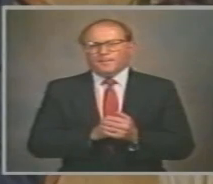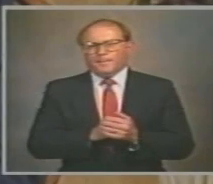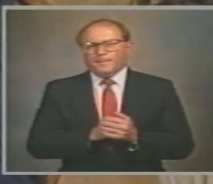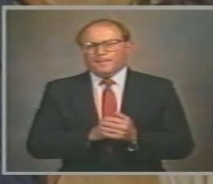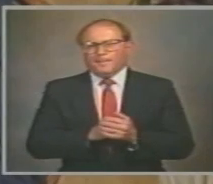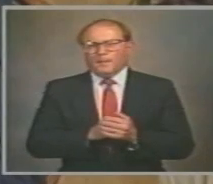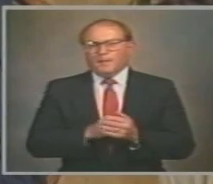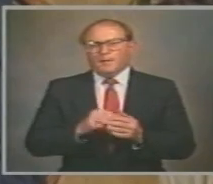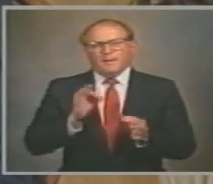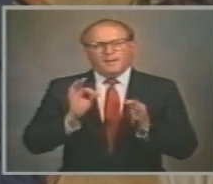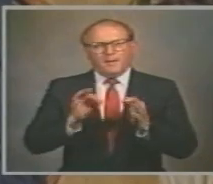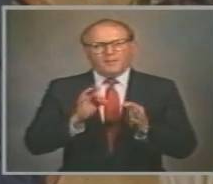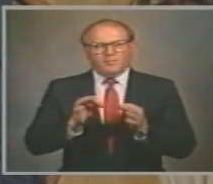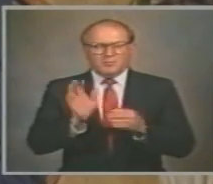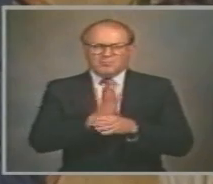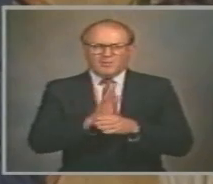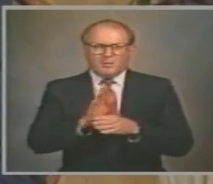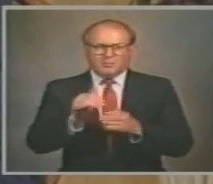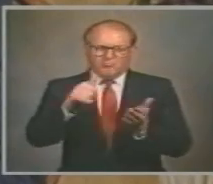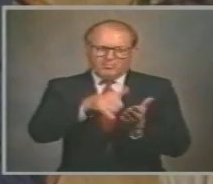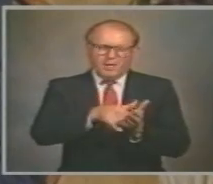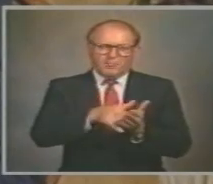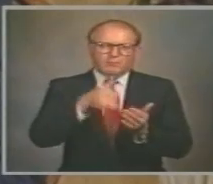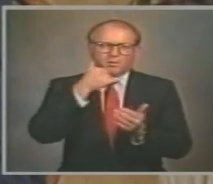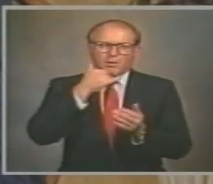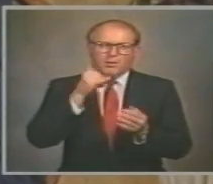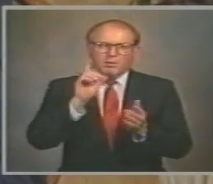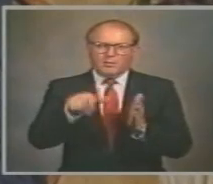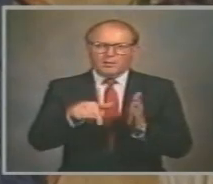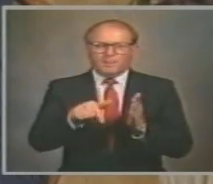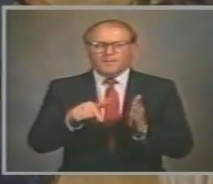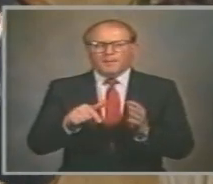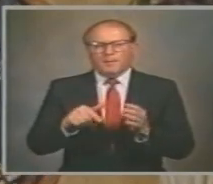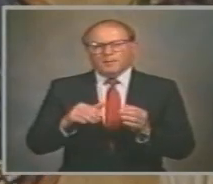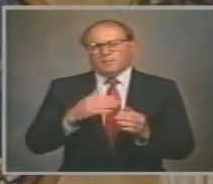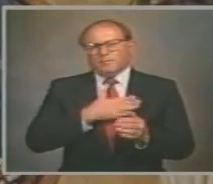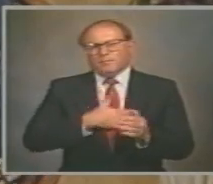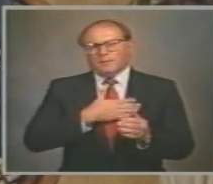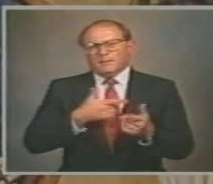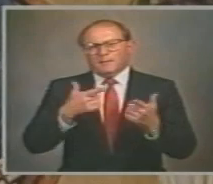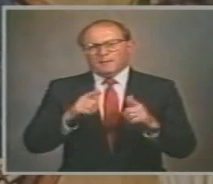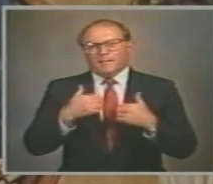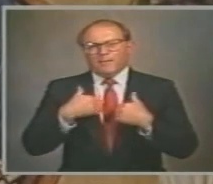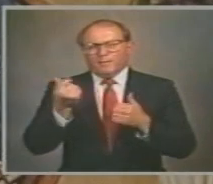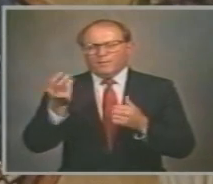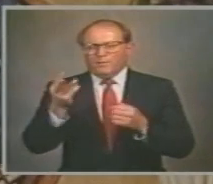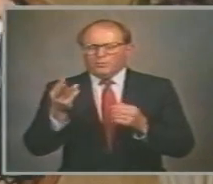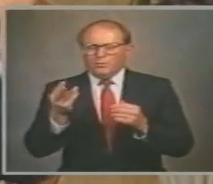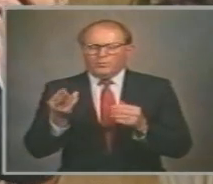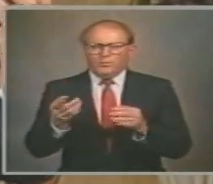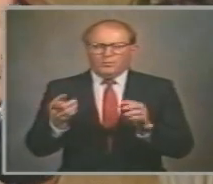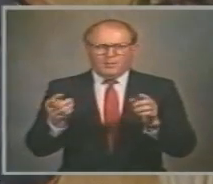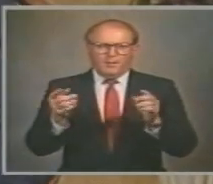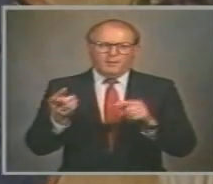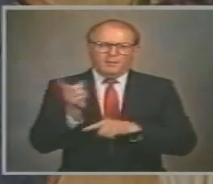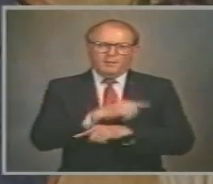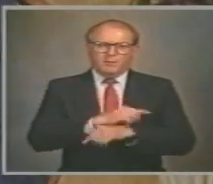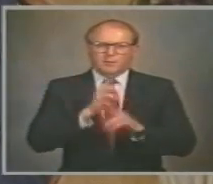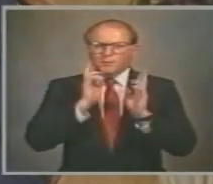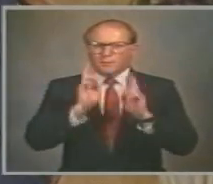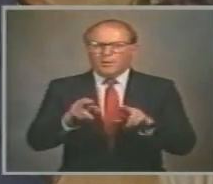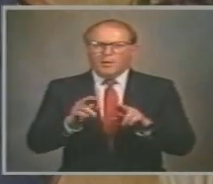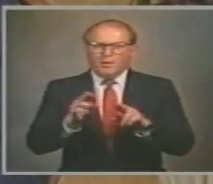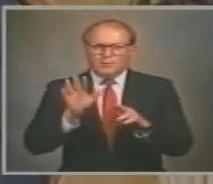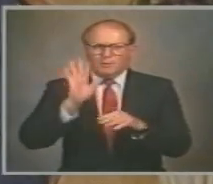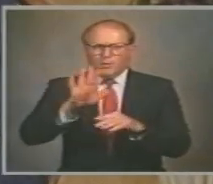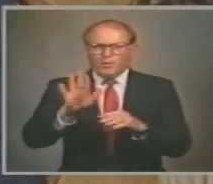1-800-321-8633. If the line's busy, hang up and call again a little bit later. And please give us a few days to fill your request with as many as we receive.